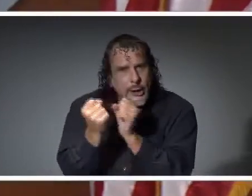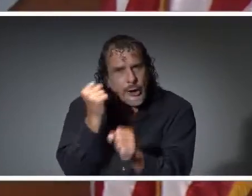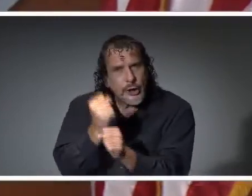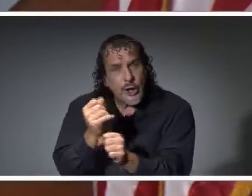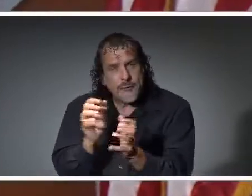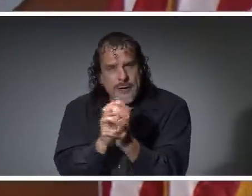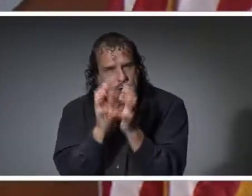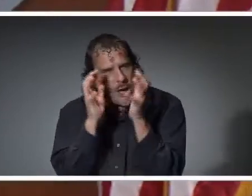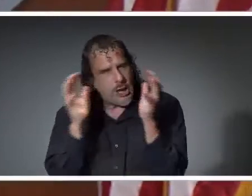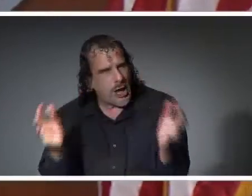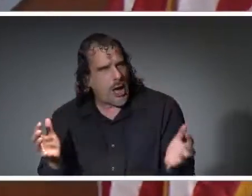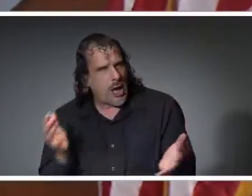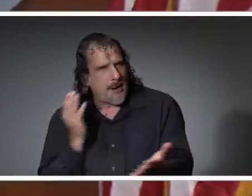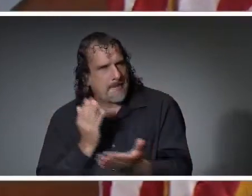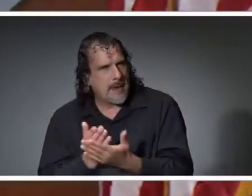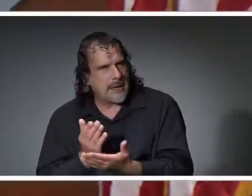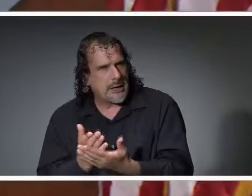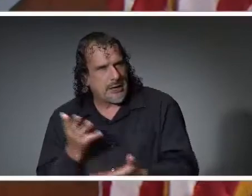number. The